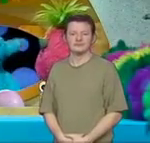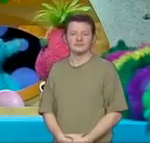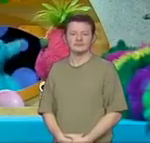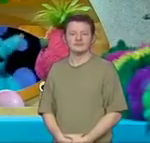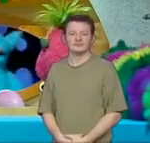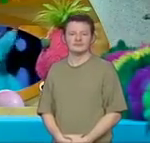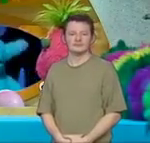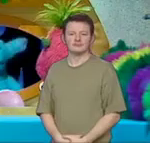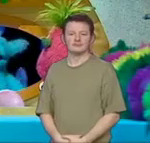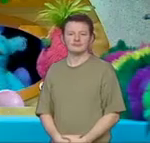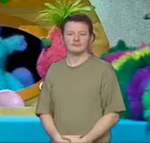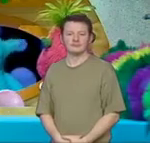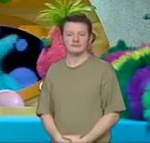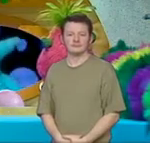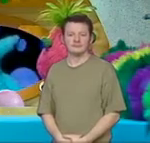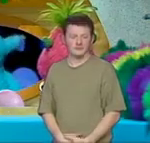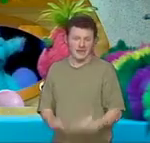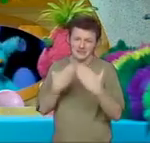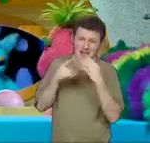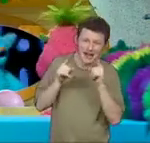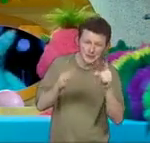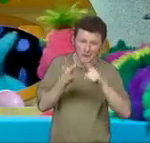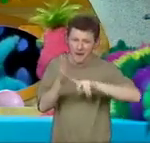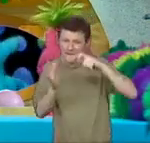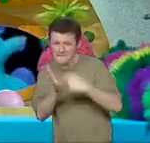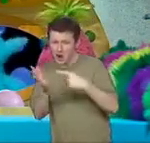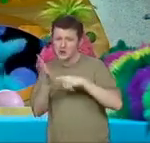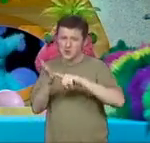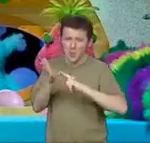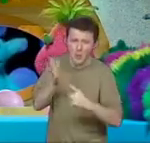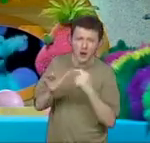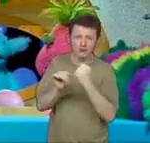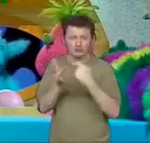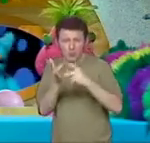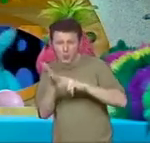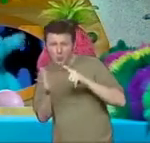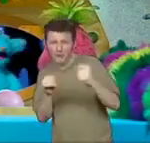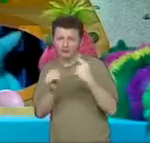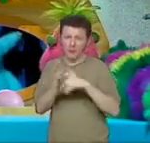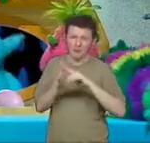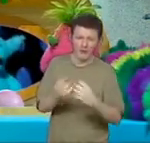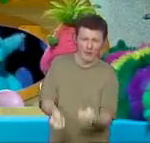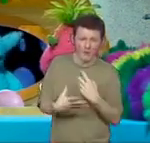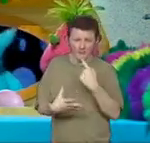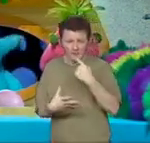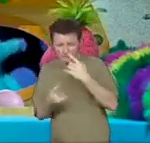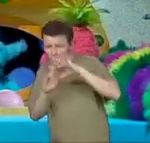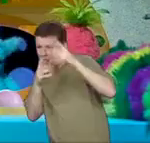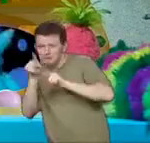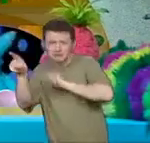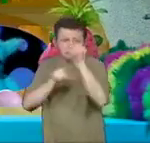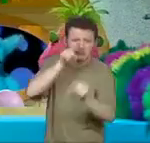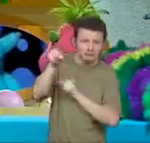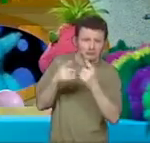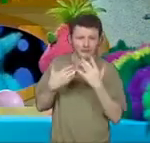So, it's thank you to Ivor, Tula, Groove and Roma for giving us all a little peep into the